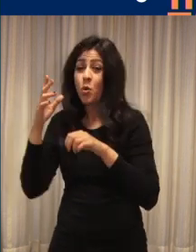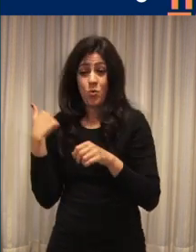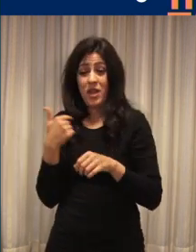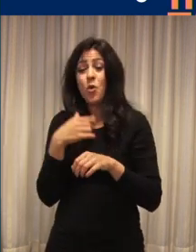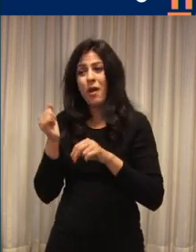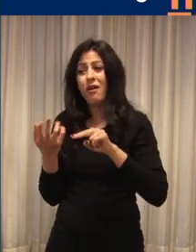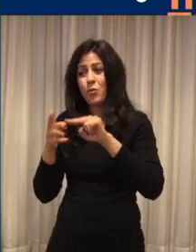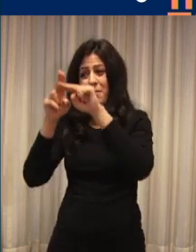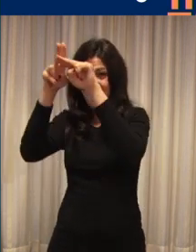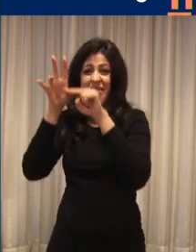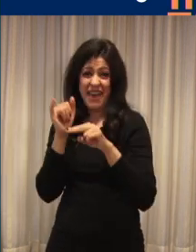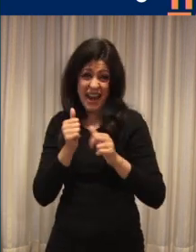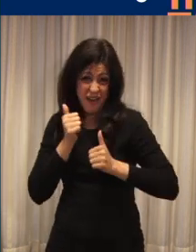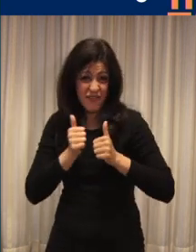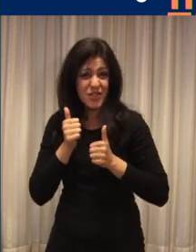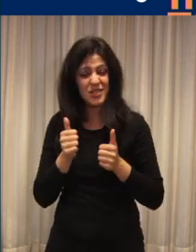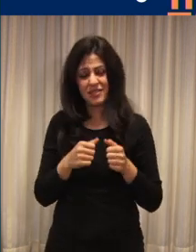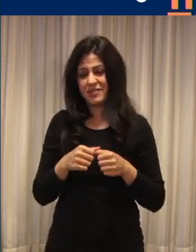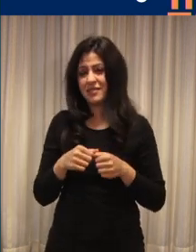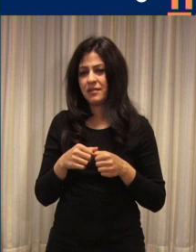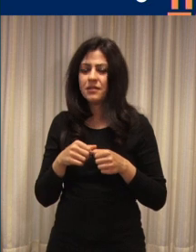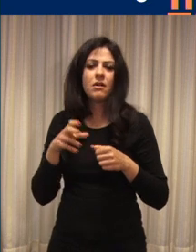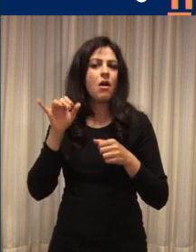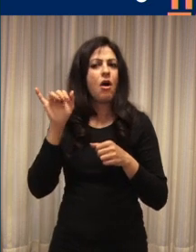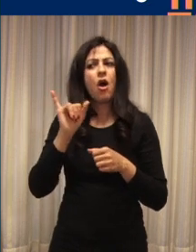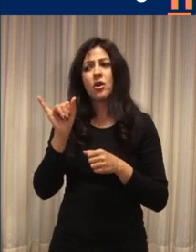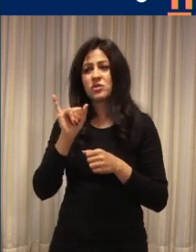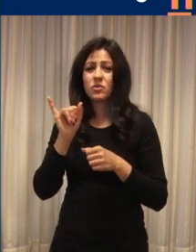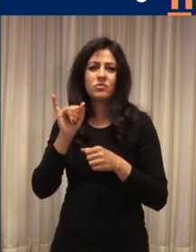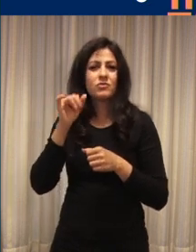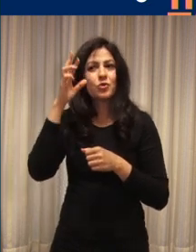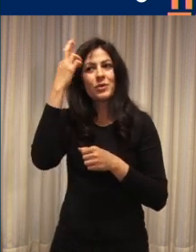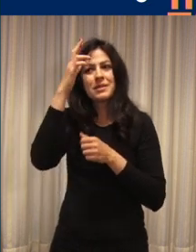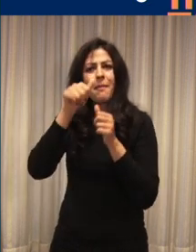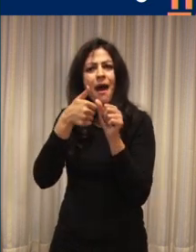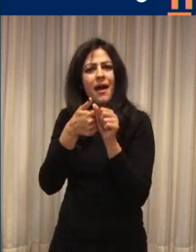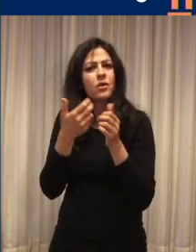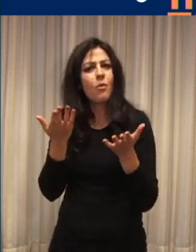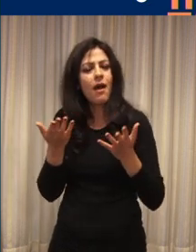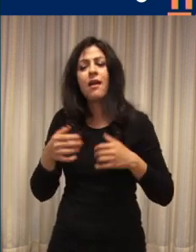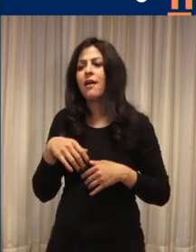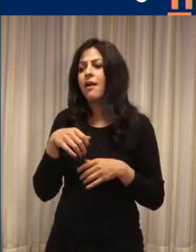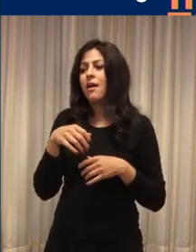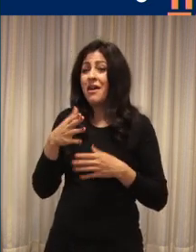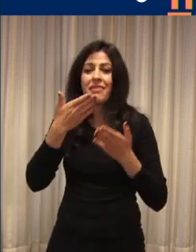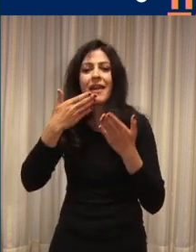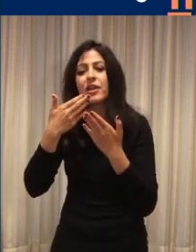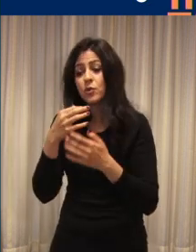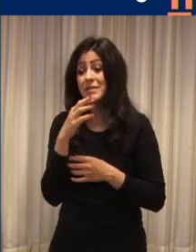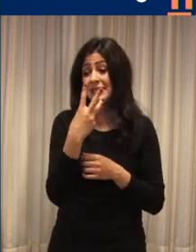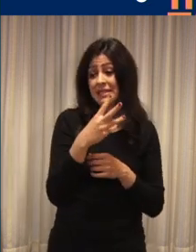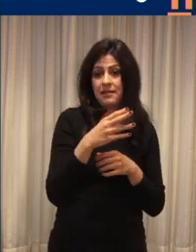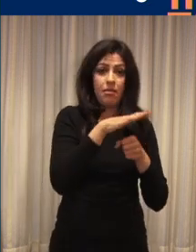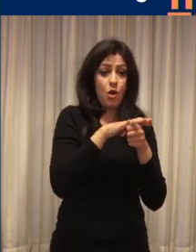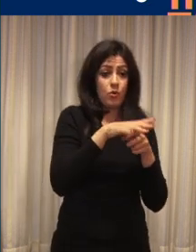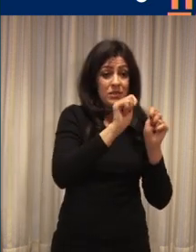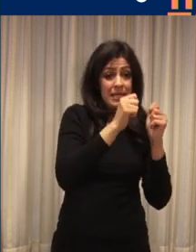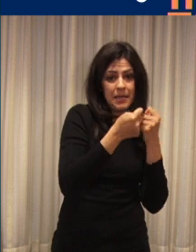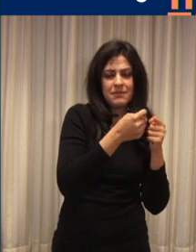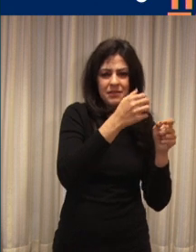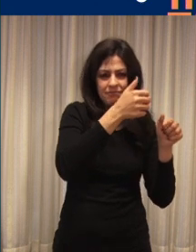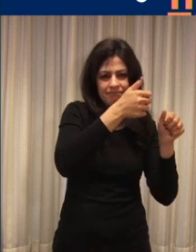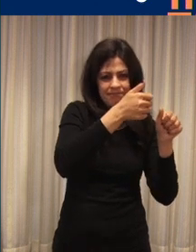need. Again, it's all thanks to 16 local teams on the ground in each of our towns across the